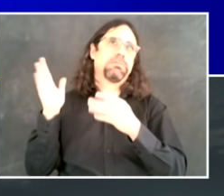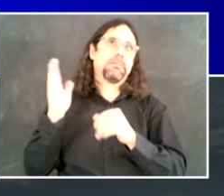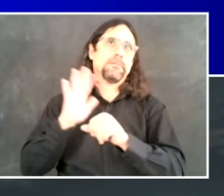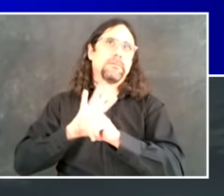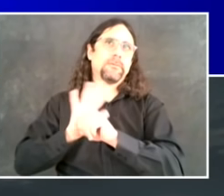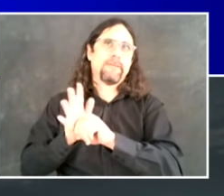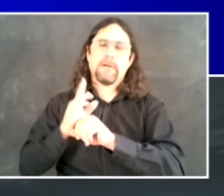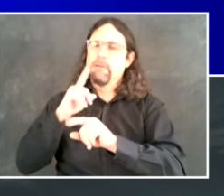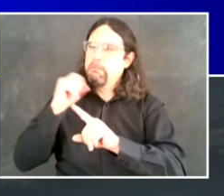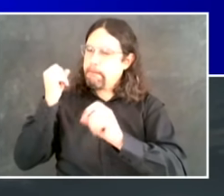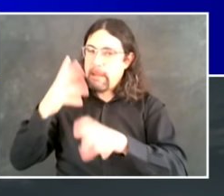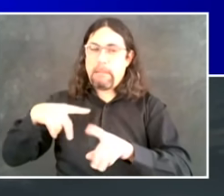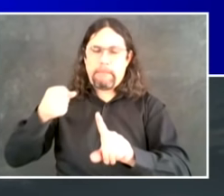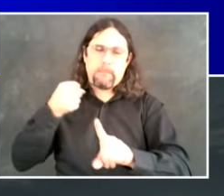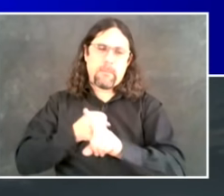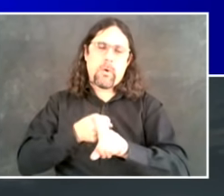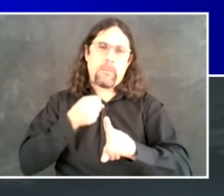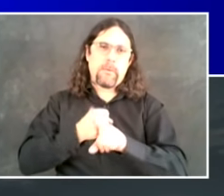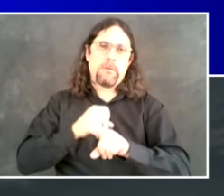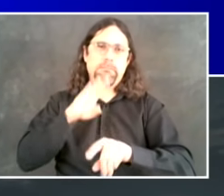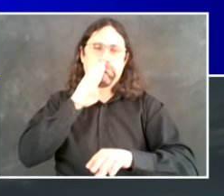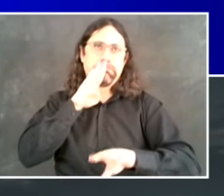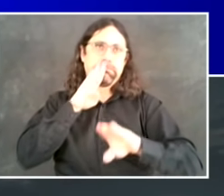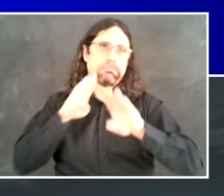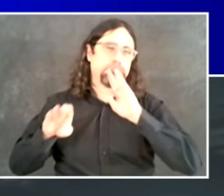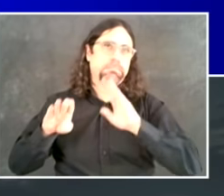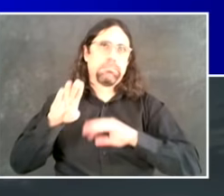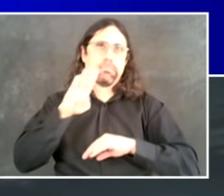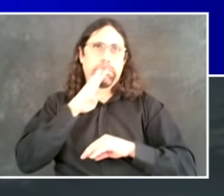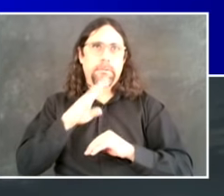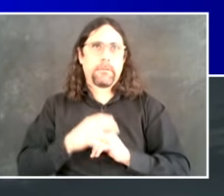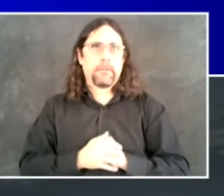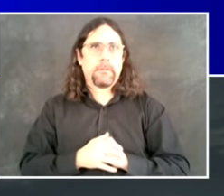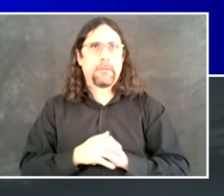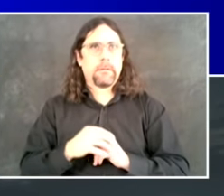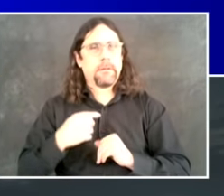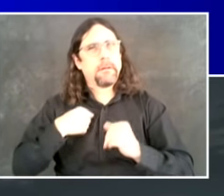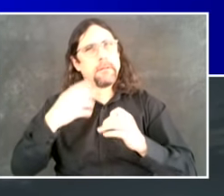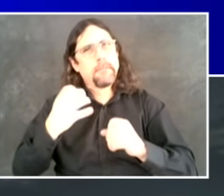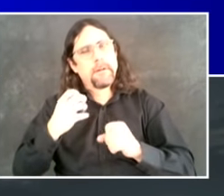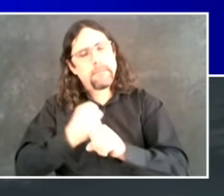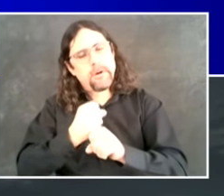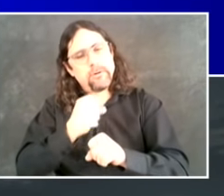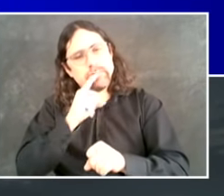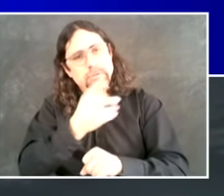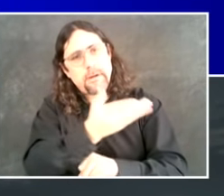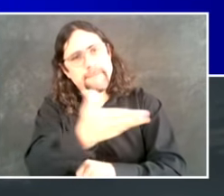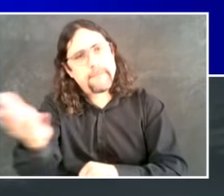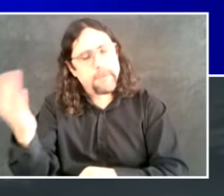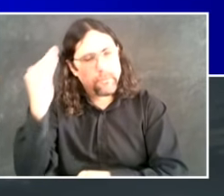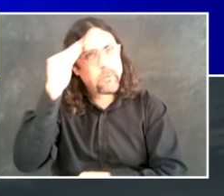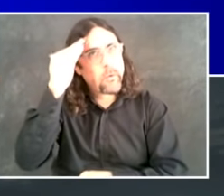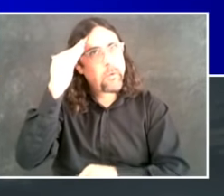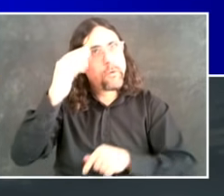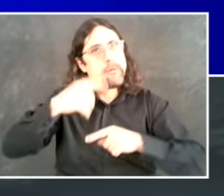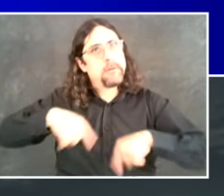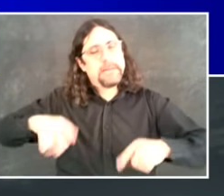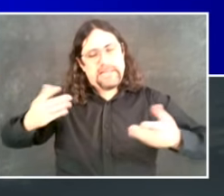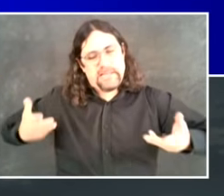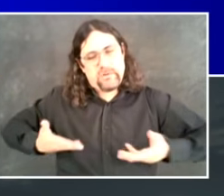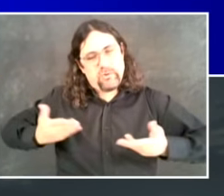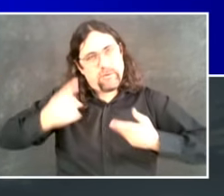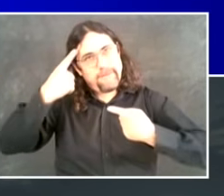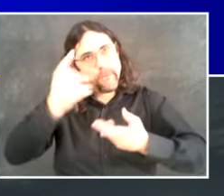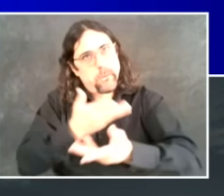know, no matter what you go through, we're going to be there for you. There is no shame in asking for the help you need, and we want to make it as easy as possible for you